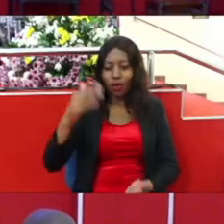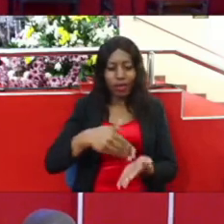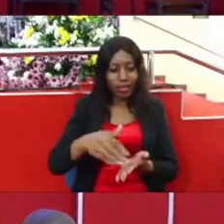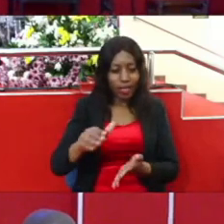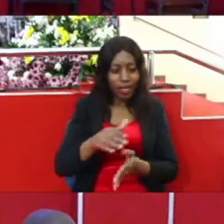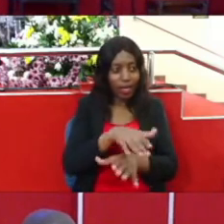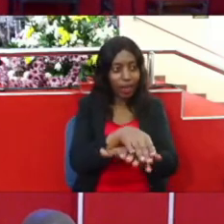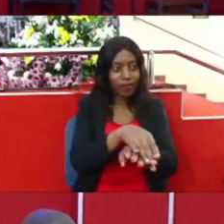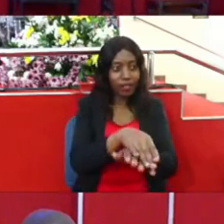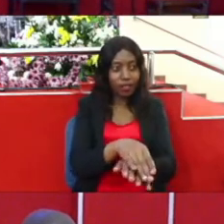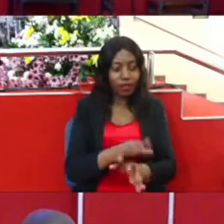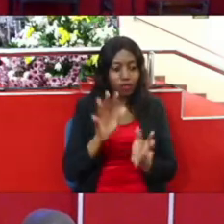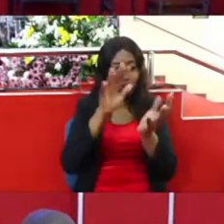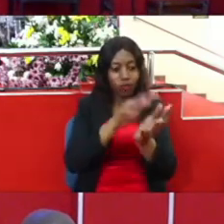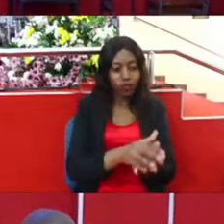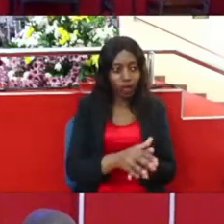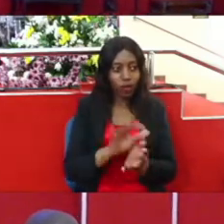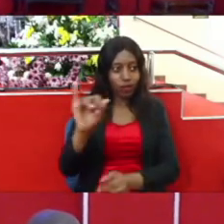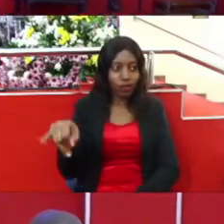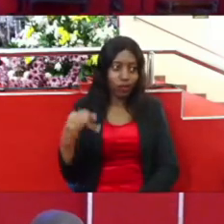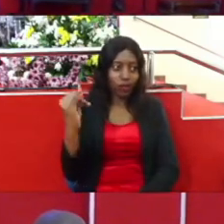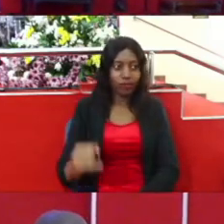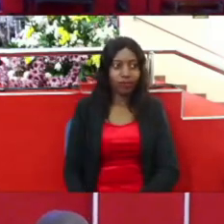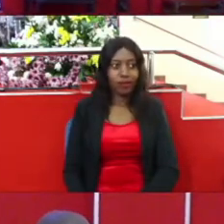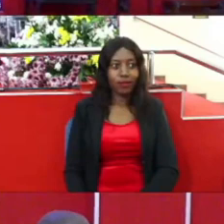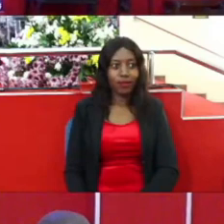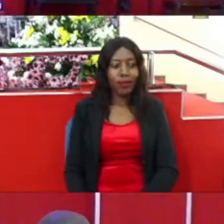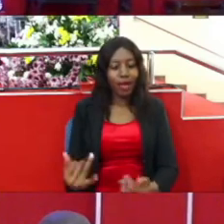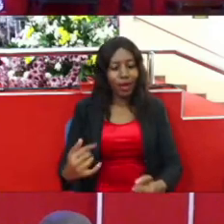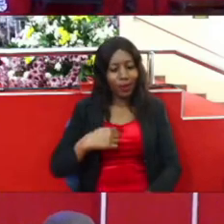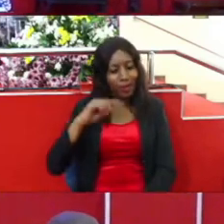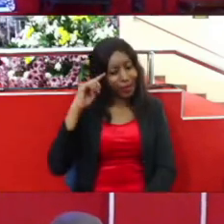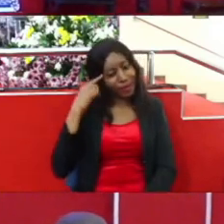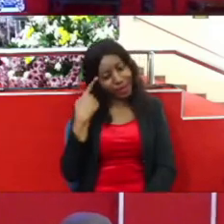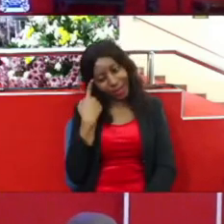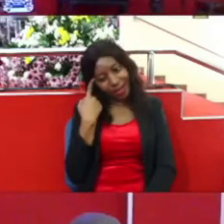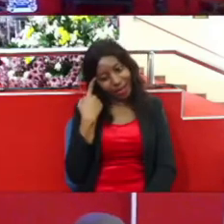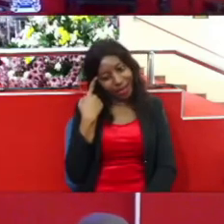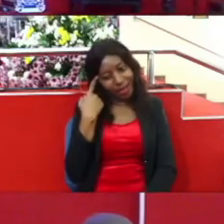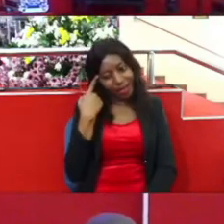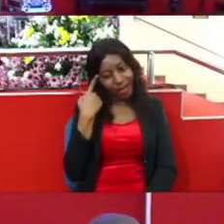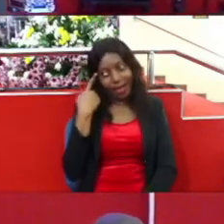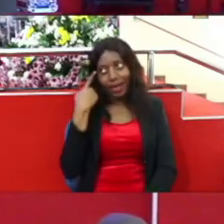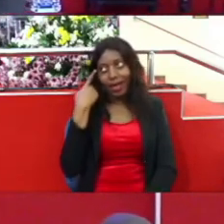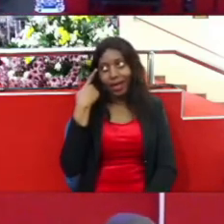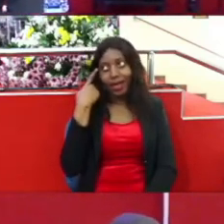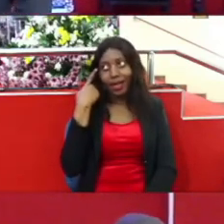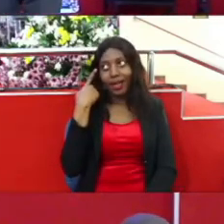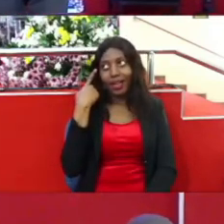Jonah. Ana meza Yona. And so I'm thinking. Na hivyo basi na fikiri. Where Jonah was spit